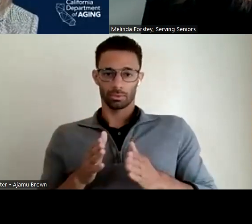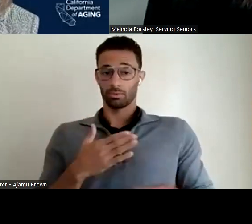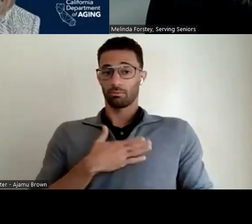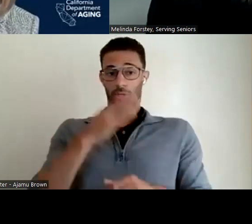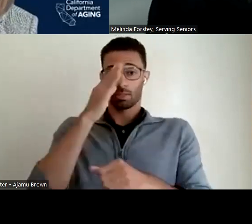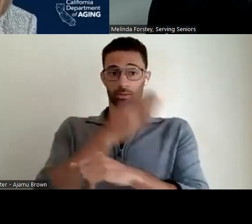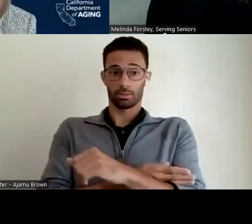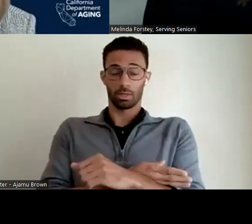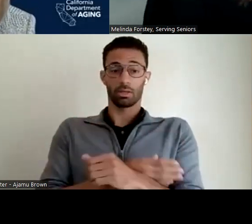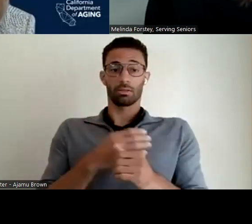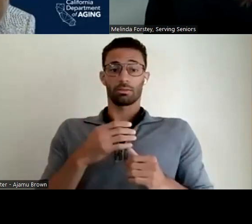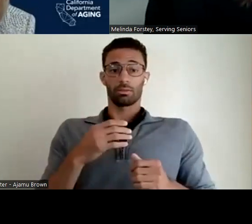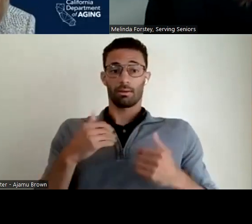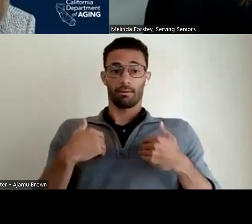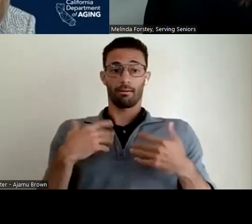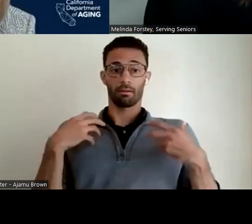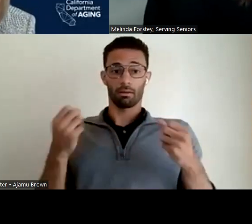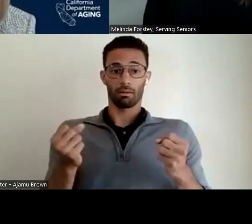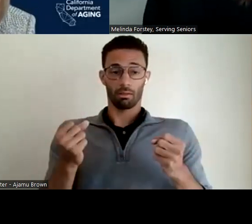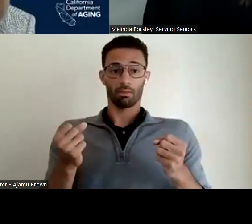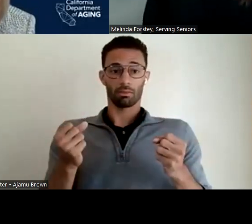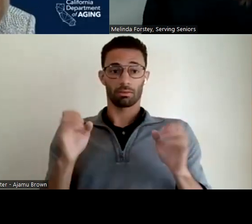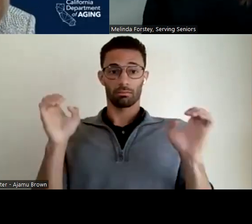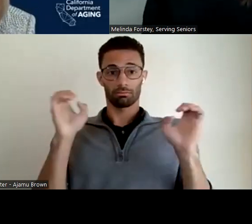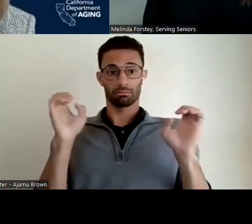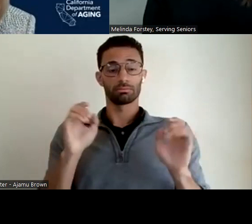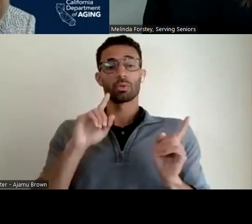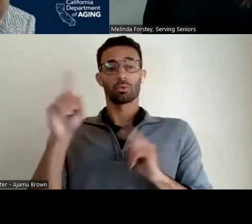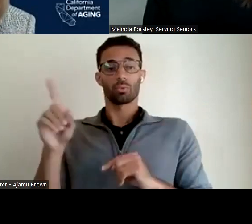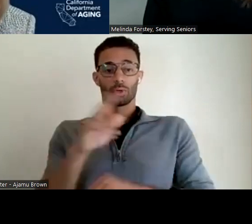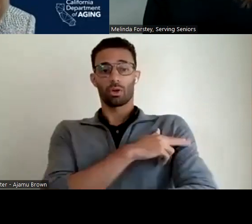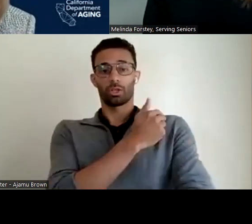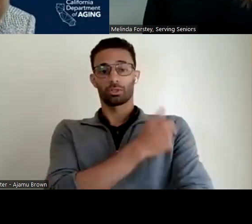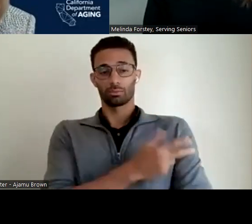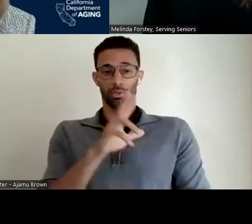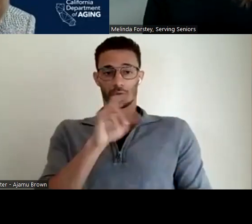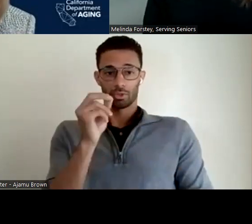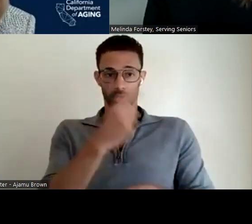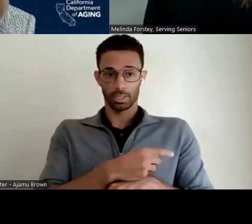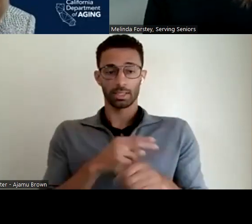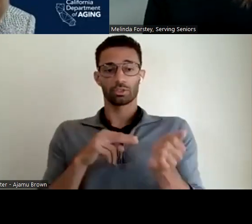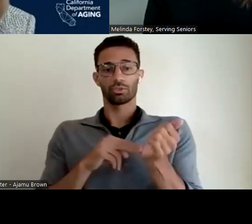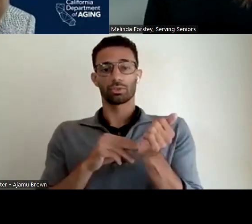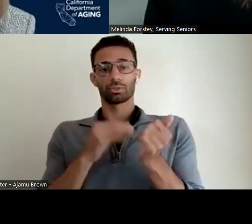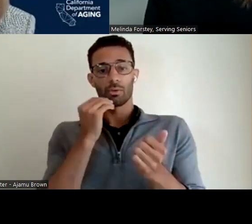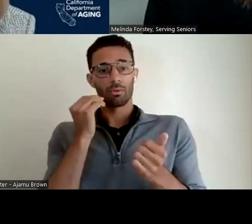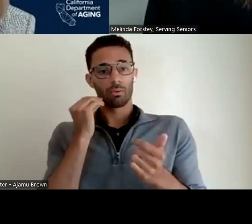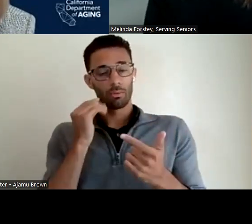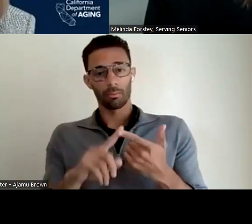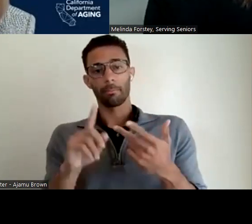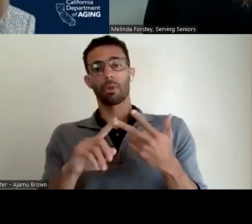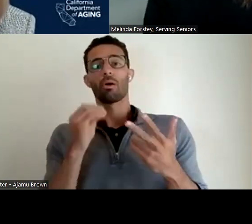health crisis, he was in hospital for 30 days, nursing home. Later on, home health agency was with us up